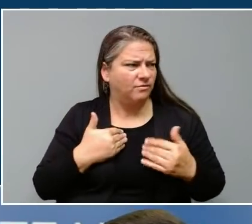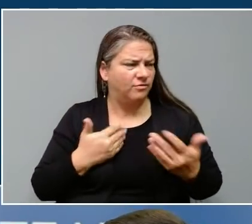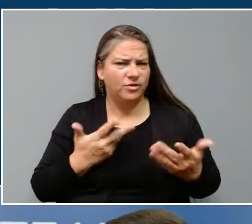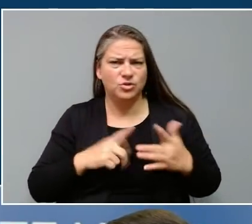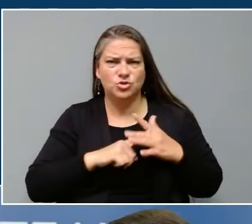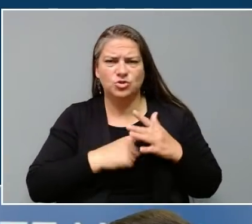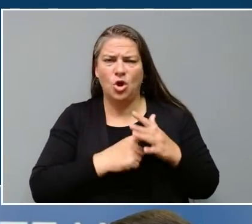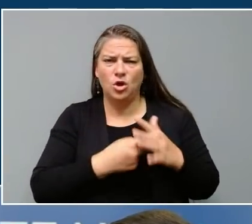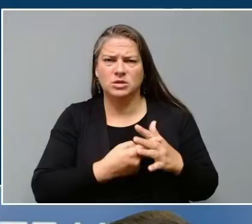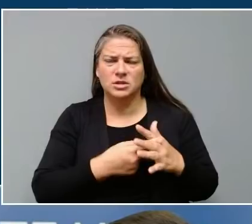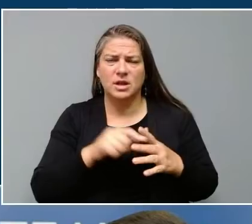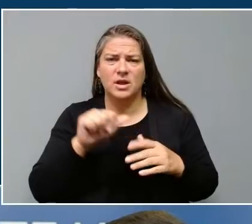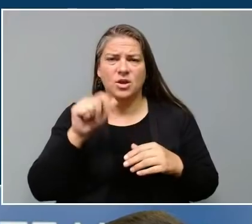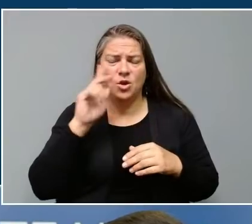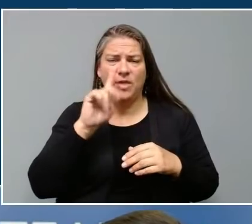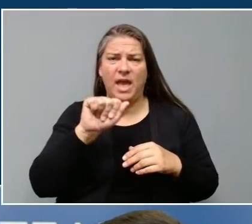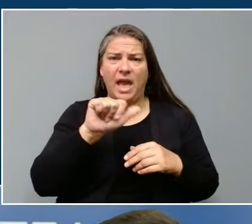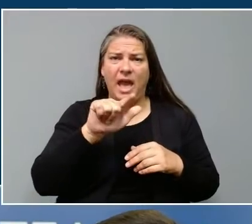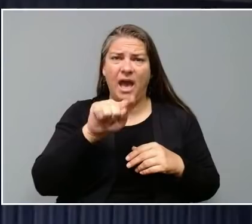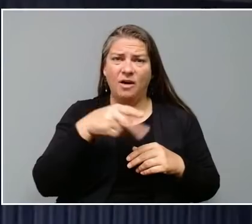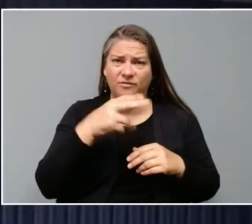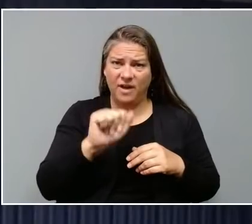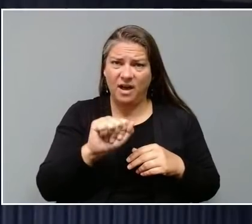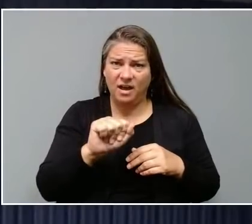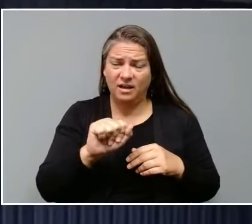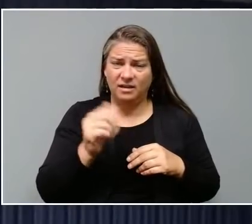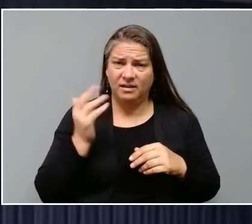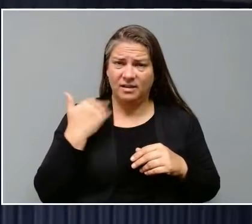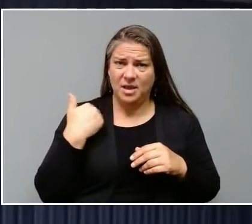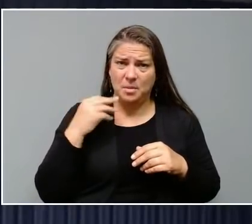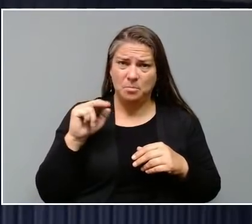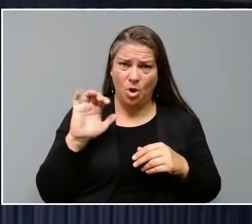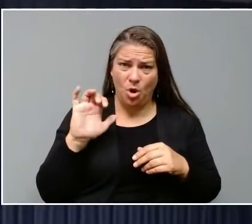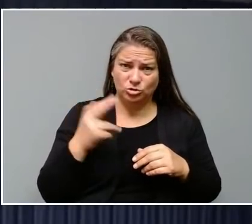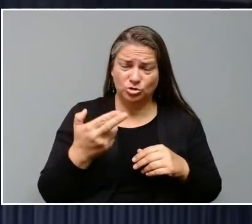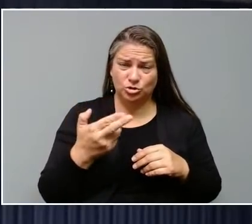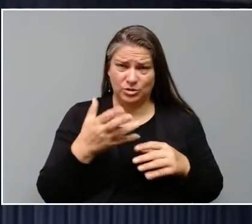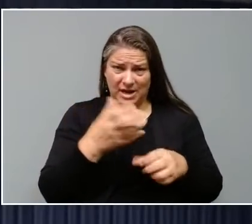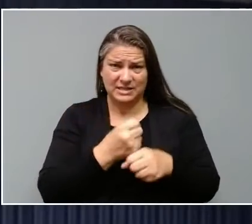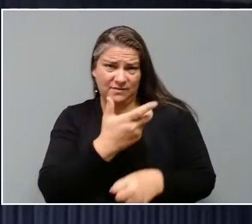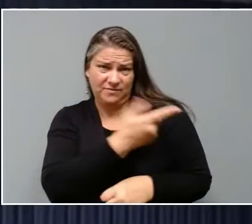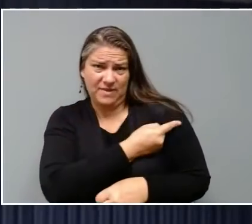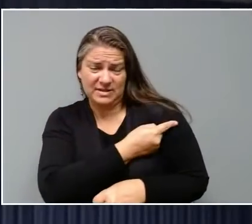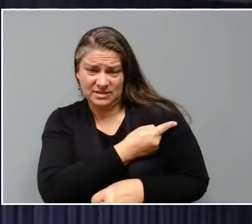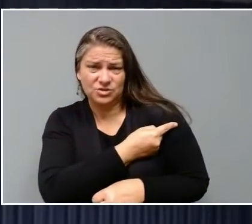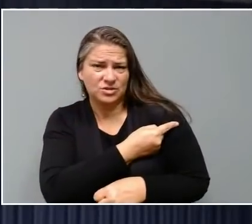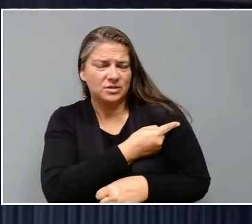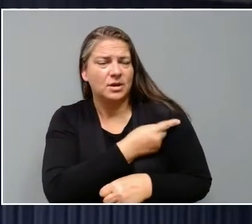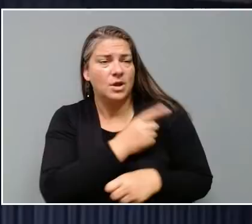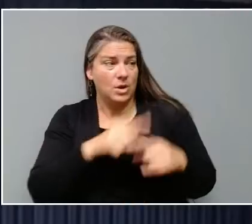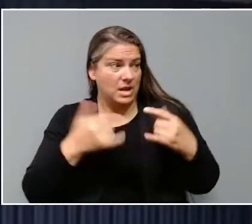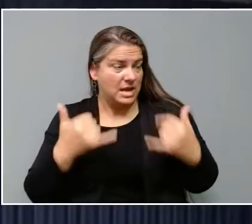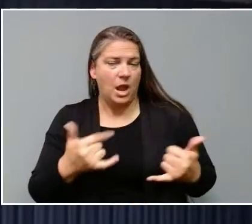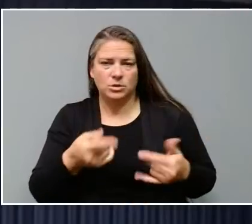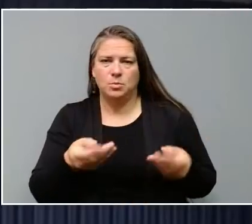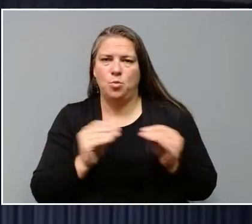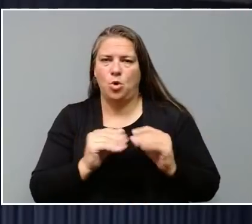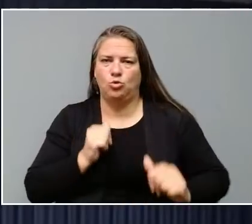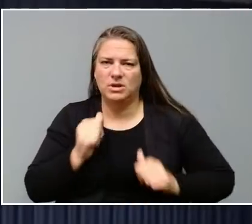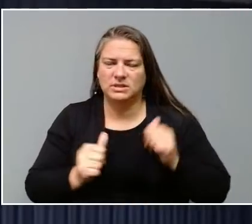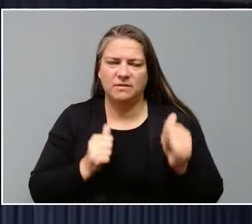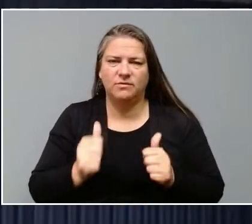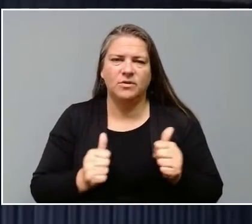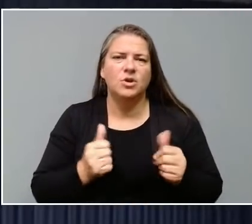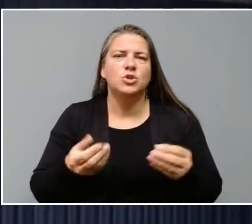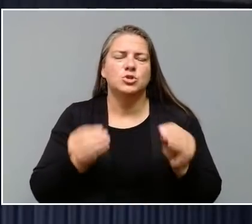the Alpha variant in March when you got vaccinated. Yes, what we're dealing with is more aggressive. It breaks through more often.